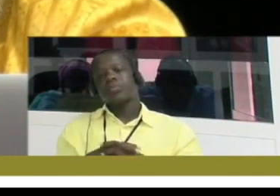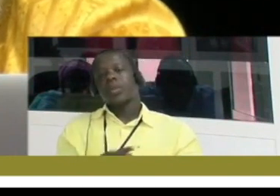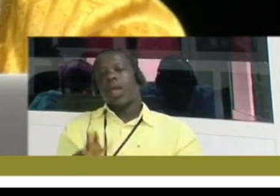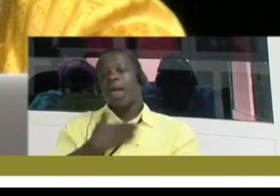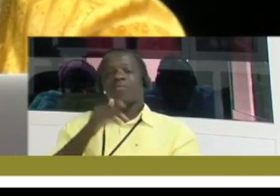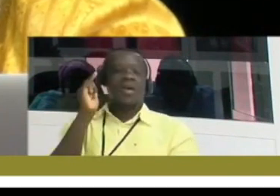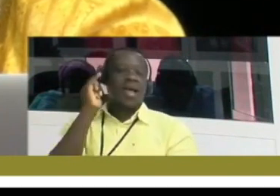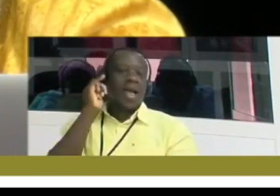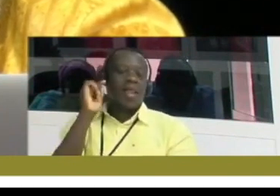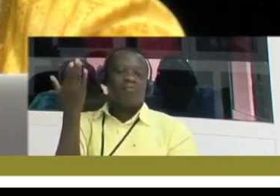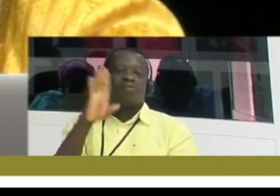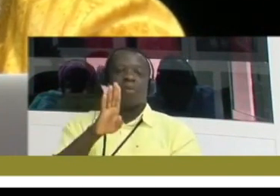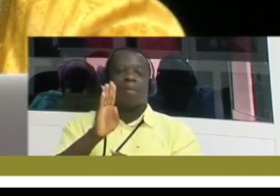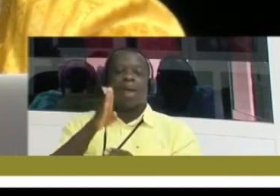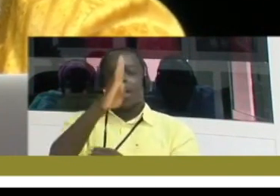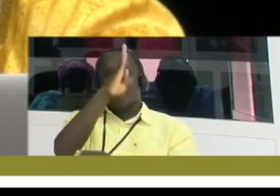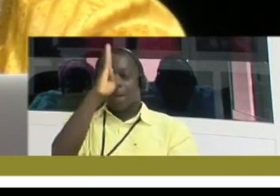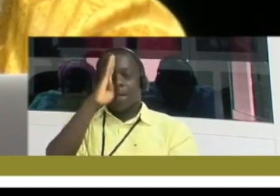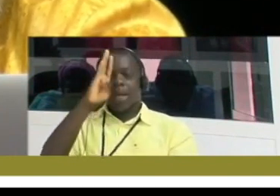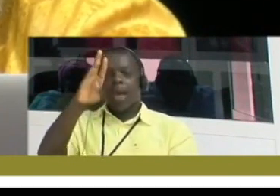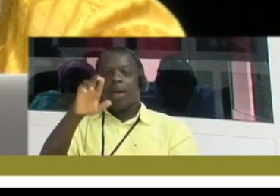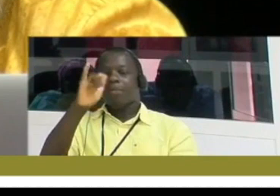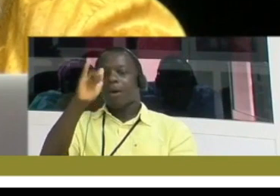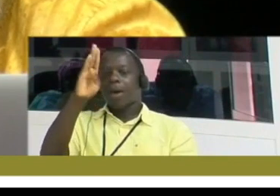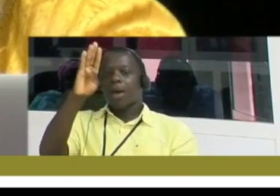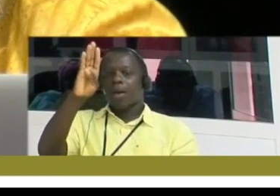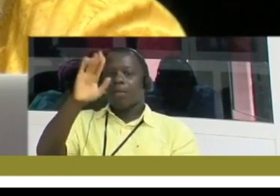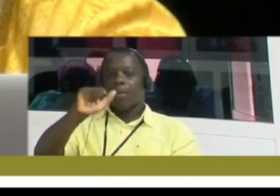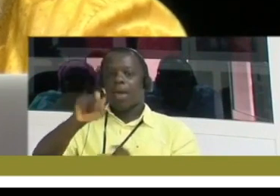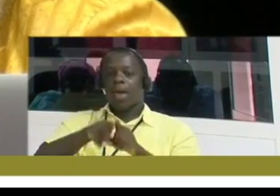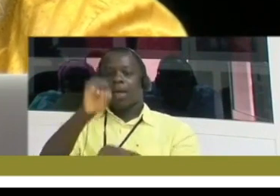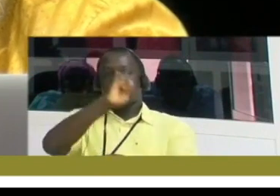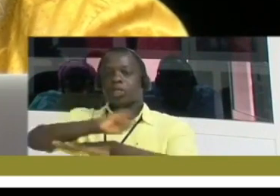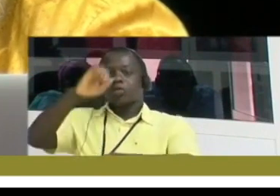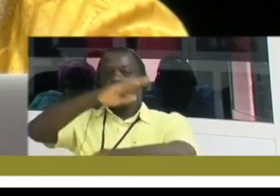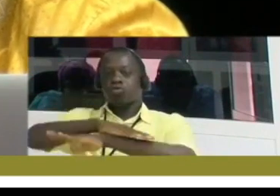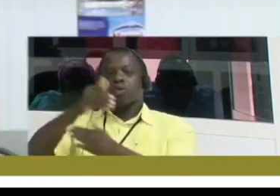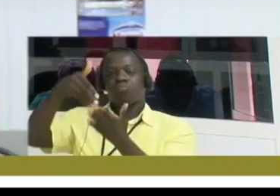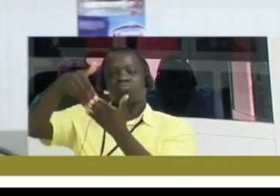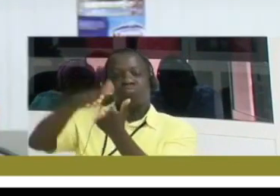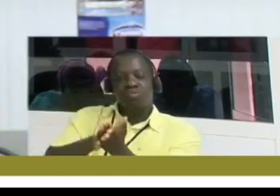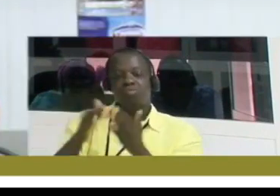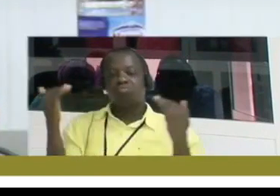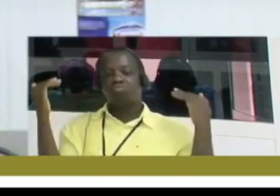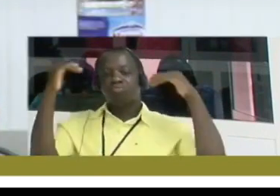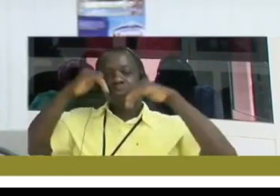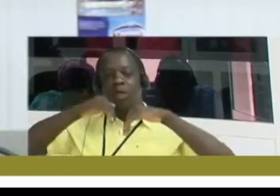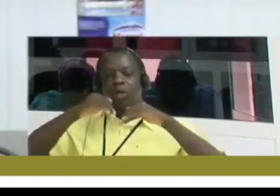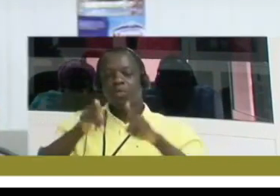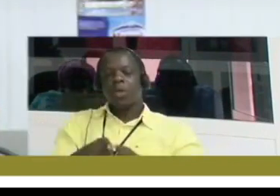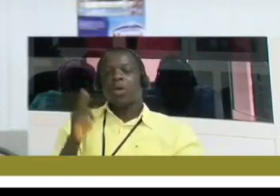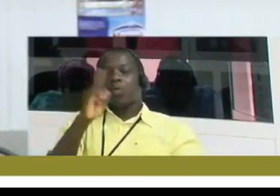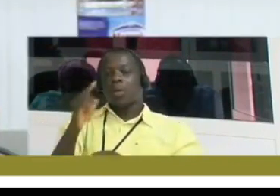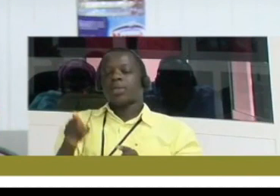girl from Birkama Ba Secondary School was allegedly raped at the Independence Stadium? That also the security told me when